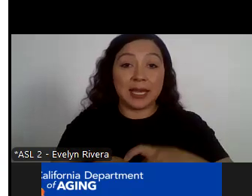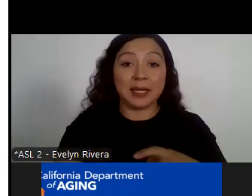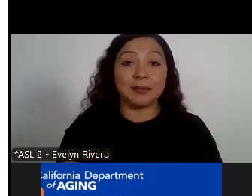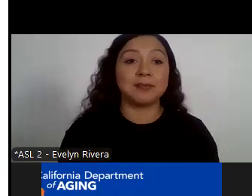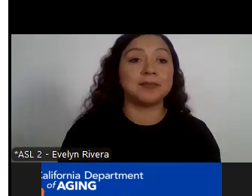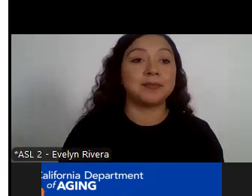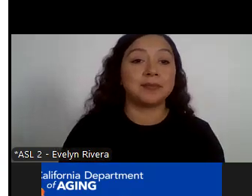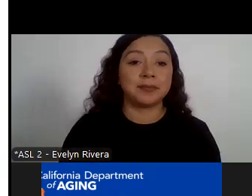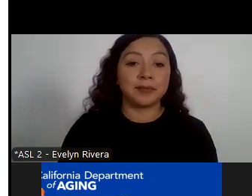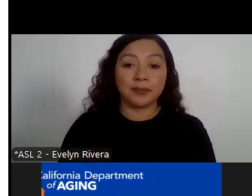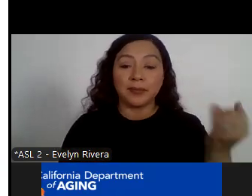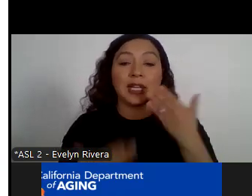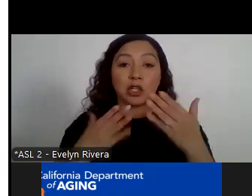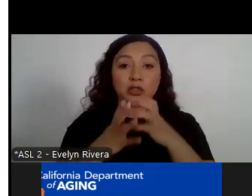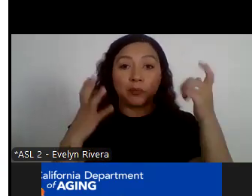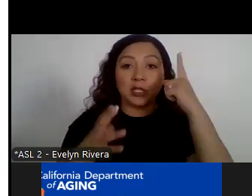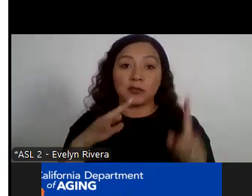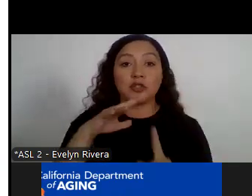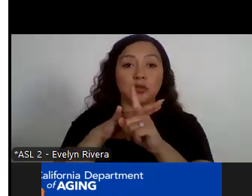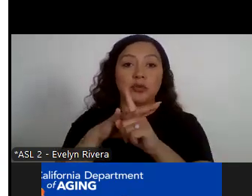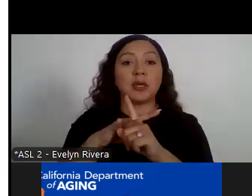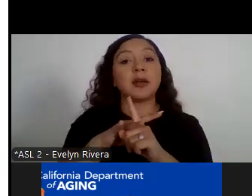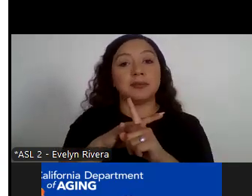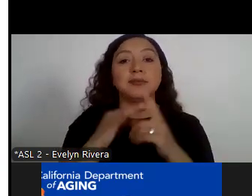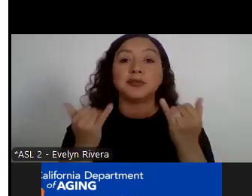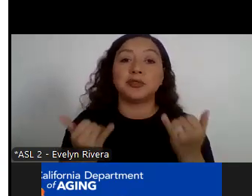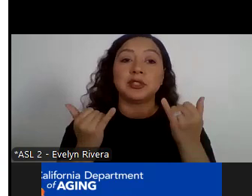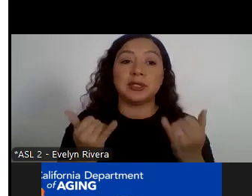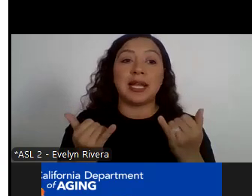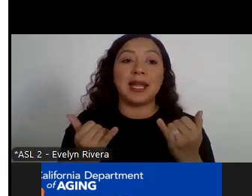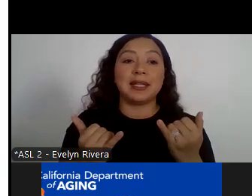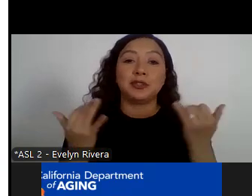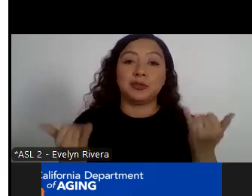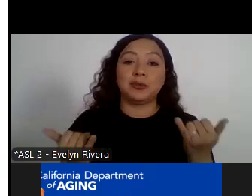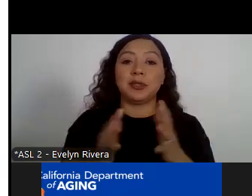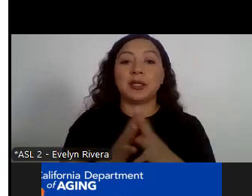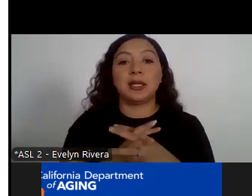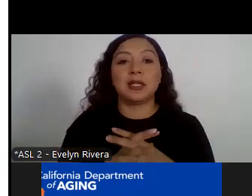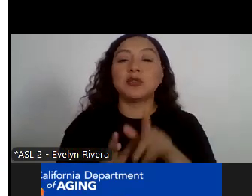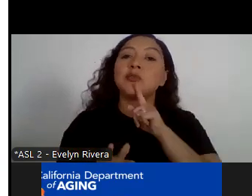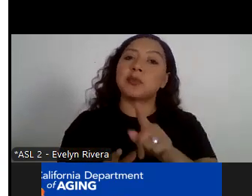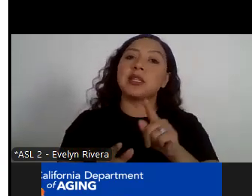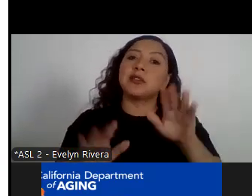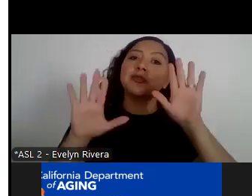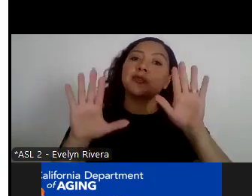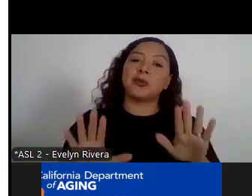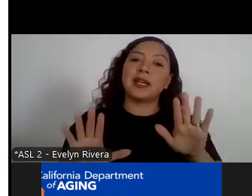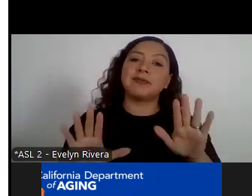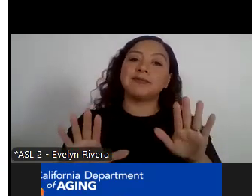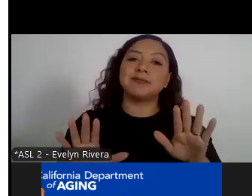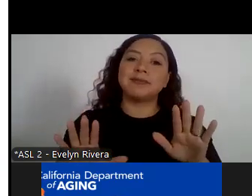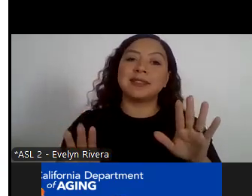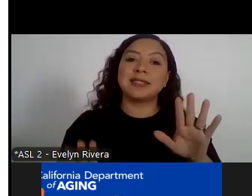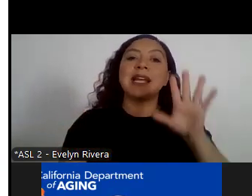Thank you so much for our attendees that you're with us today. It's been a very dynamic and